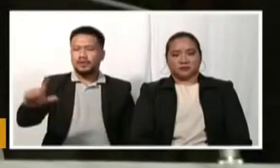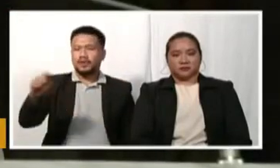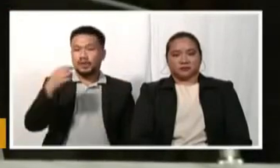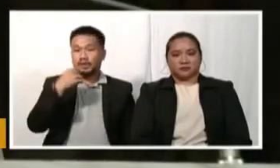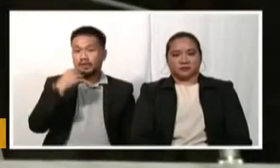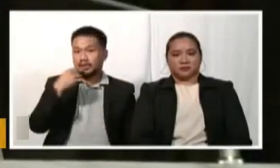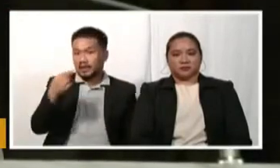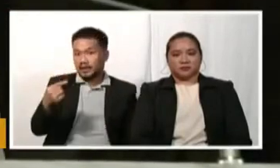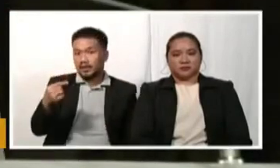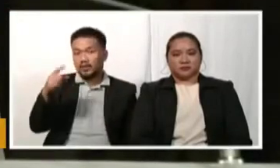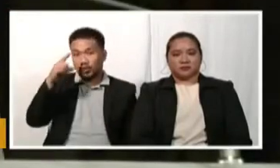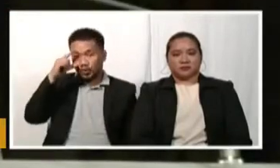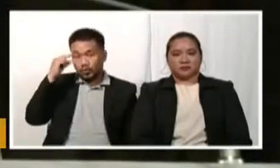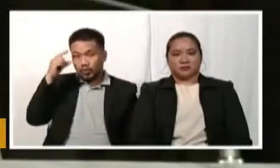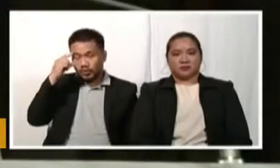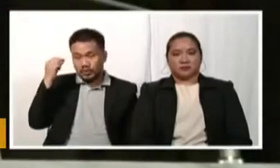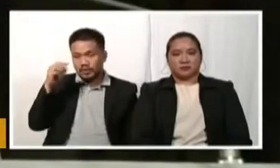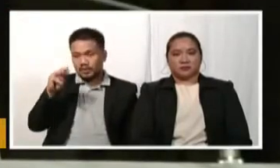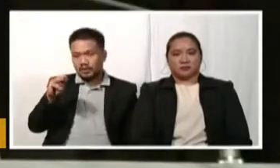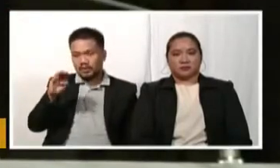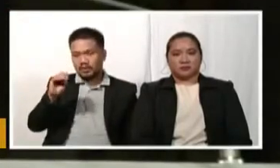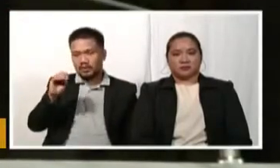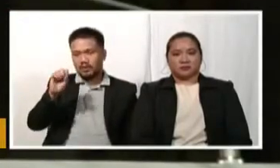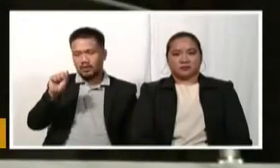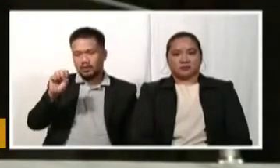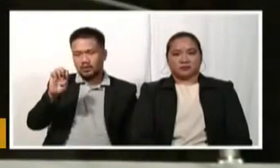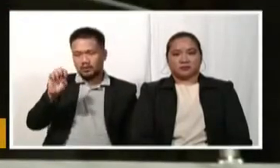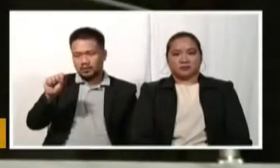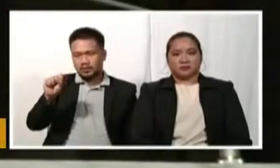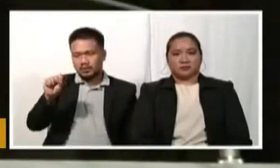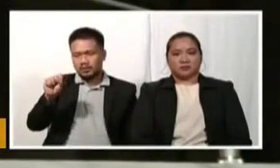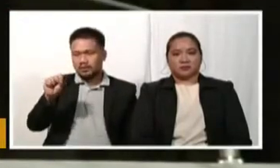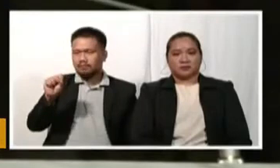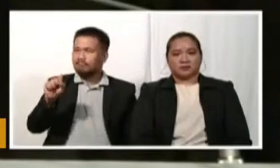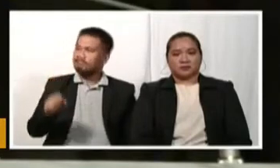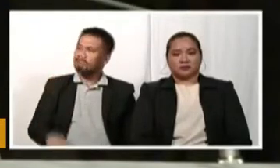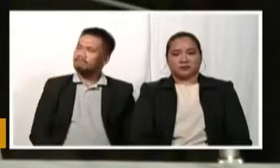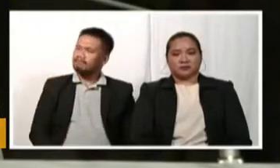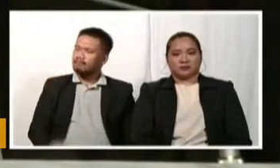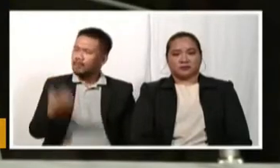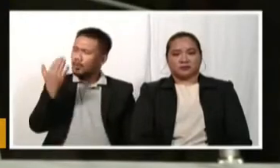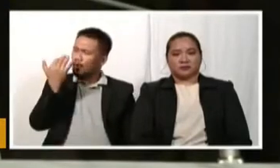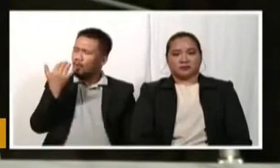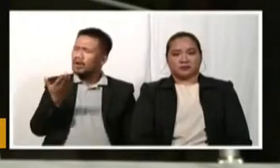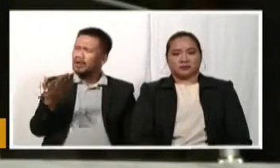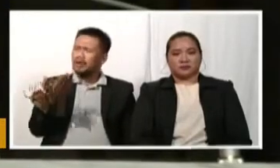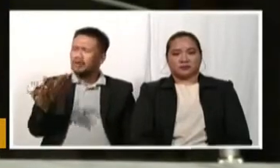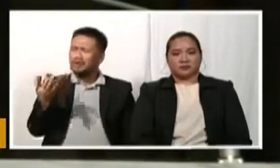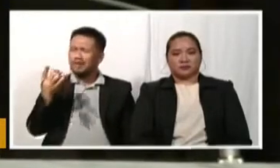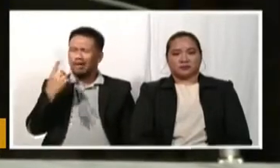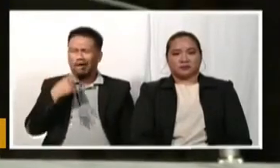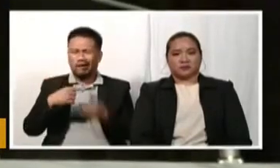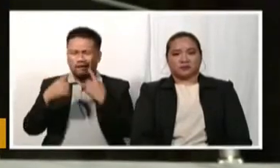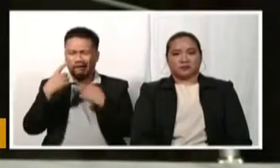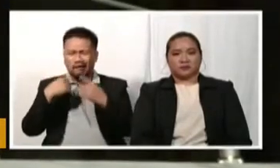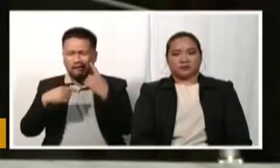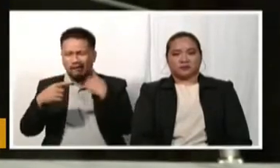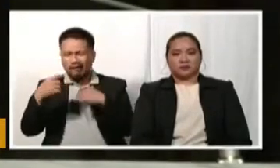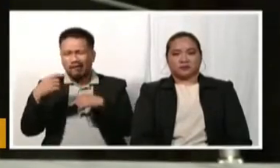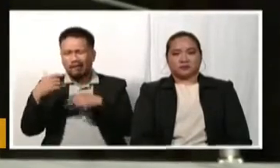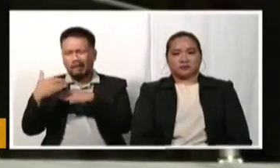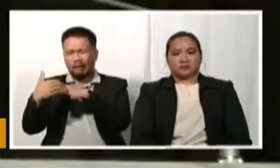Moses, "Why are you crying out to me? Tell the Israelites to